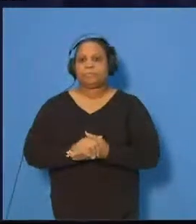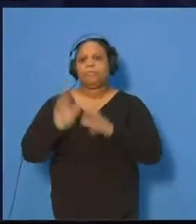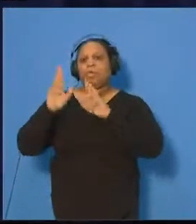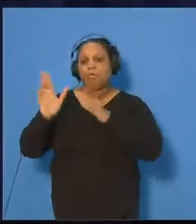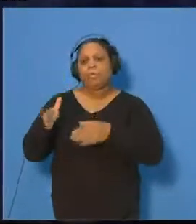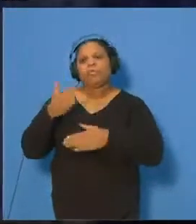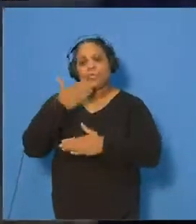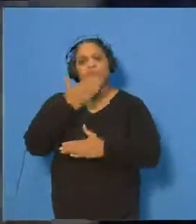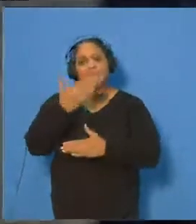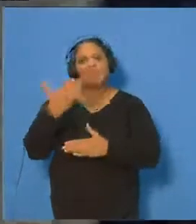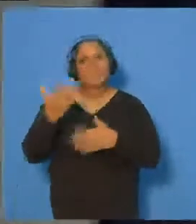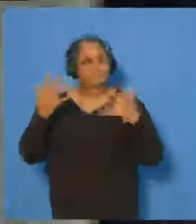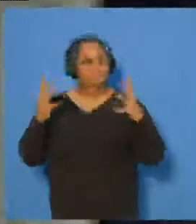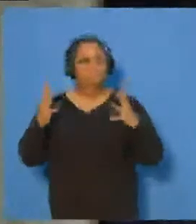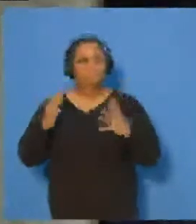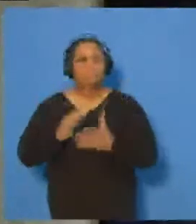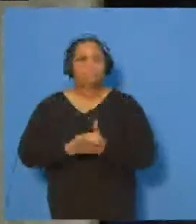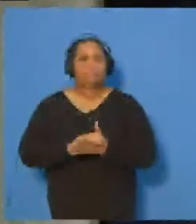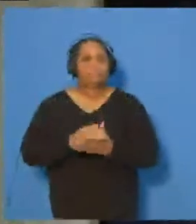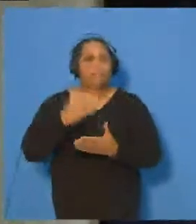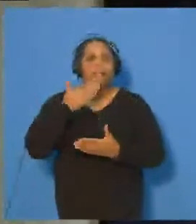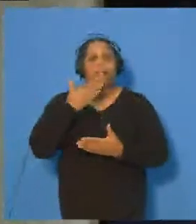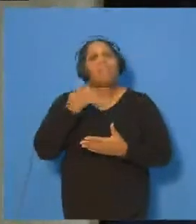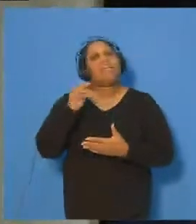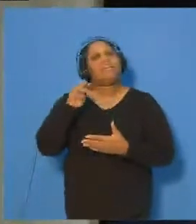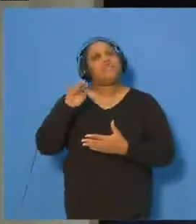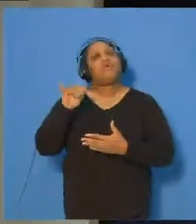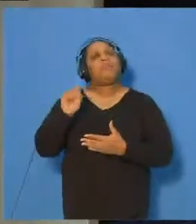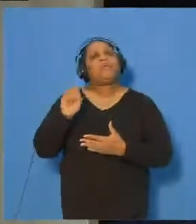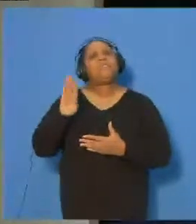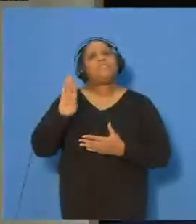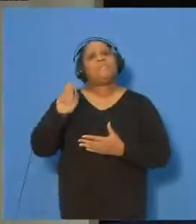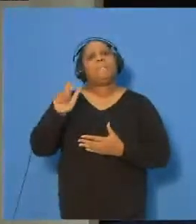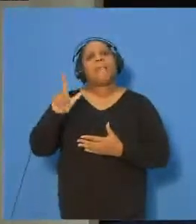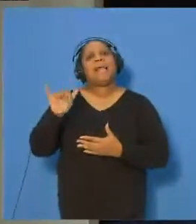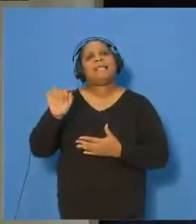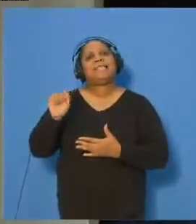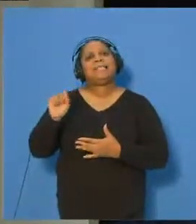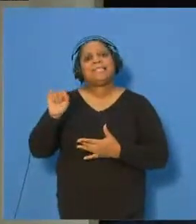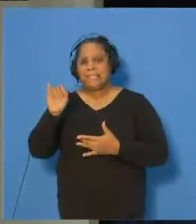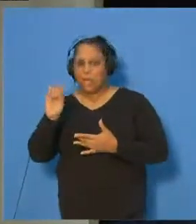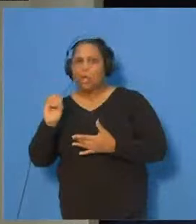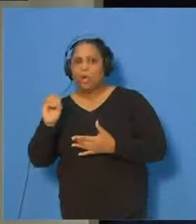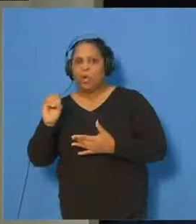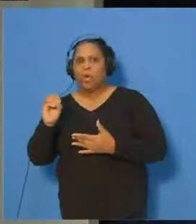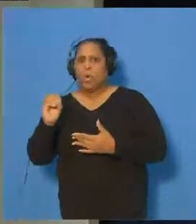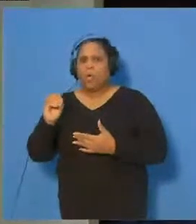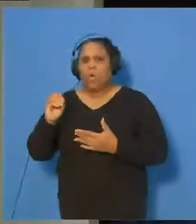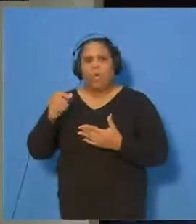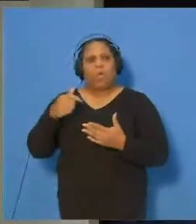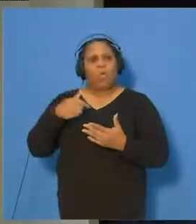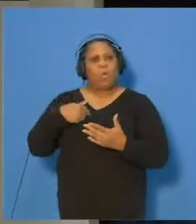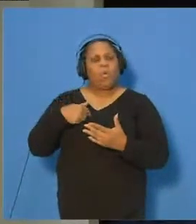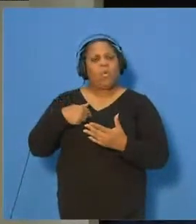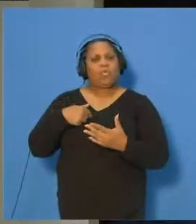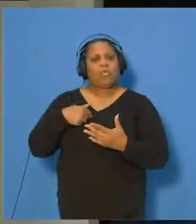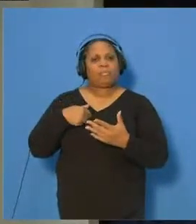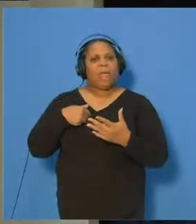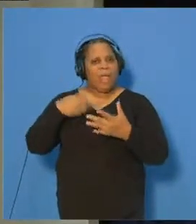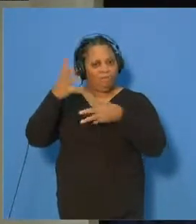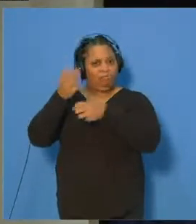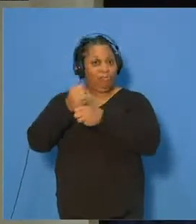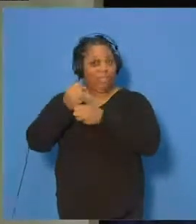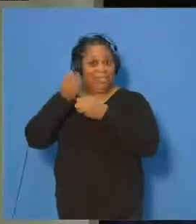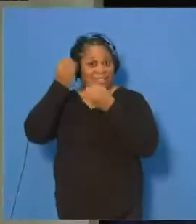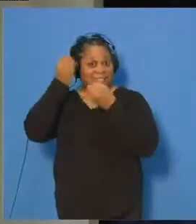you. Thank you very much, Ms. Palacio. Before we go, Aderonka, to the next person, I have received an update. Don, you